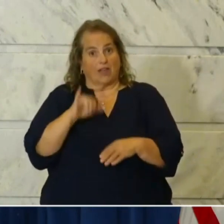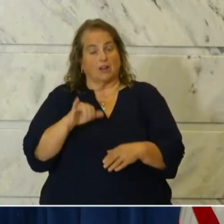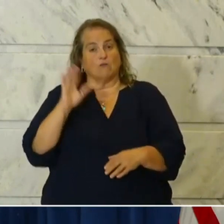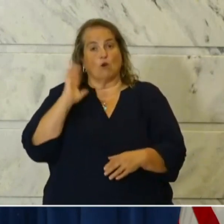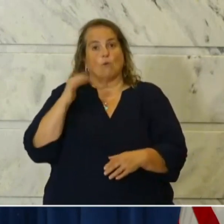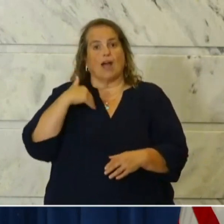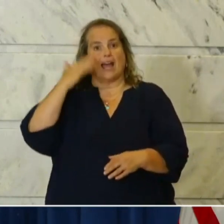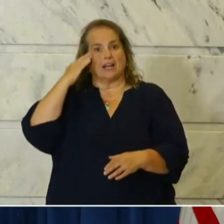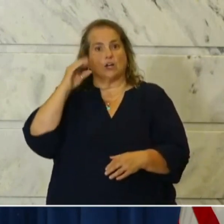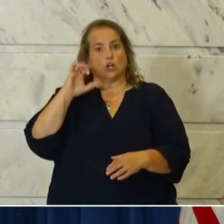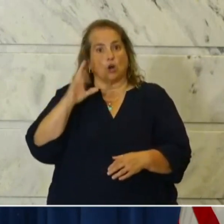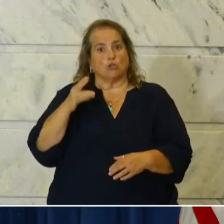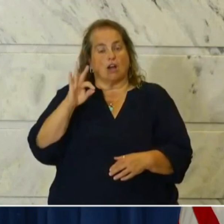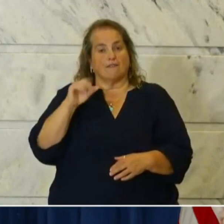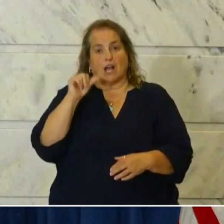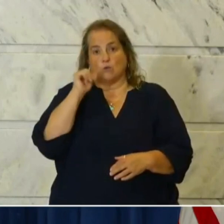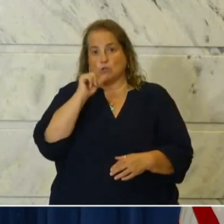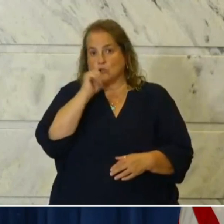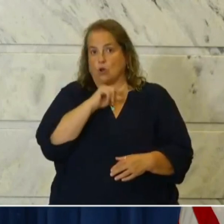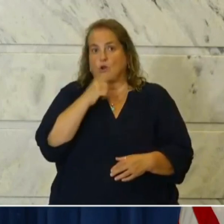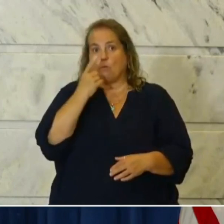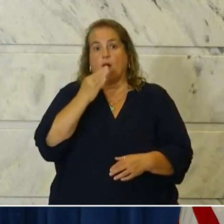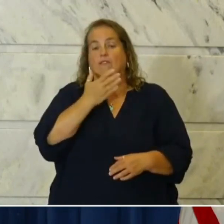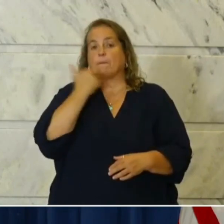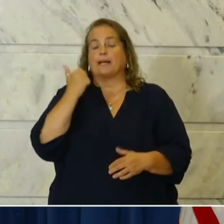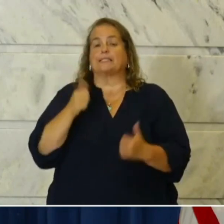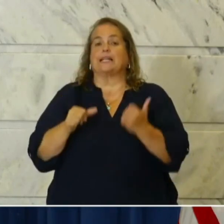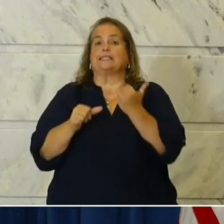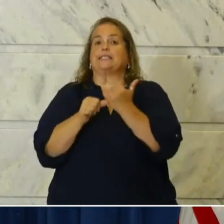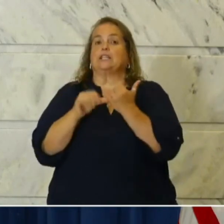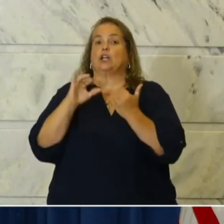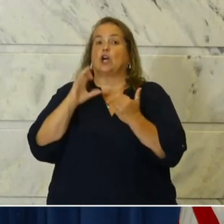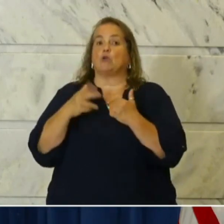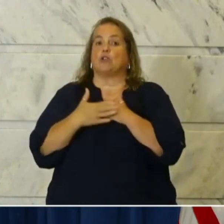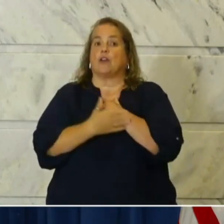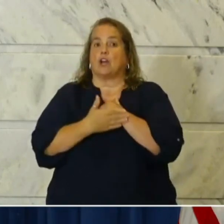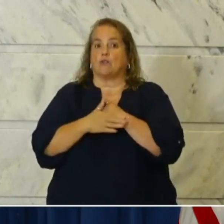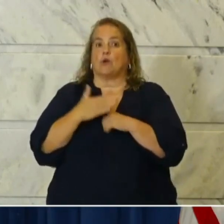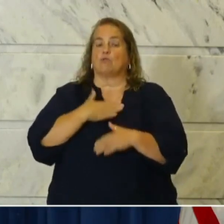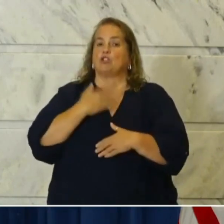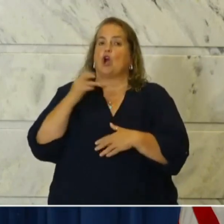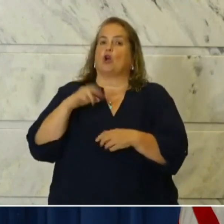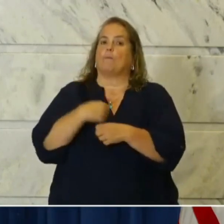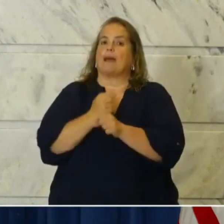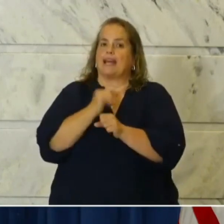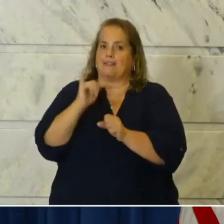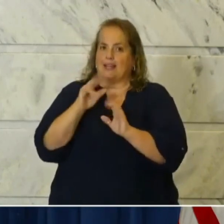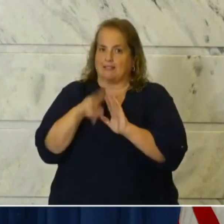coach of Arizona, one of the best assistant coaches in the country. We appreciate her making this video.